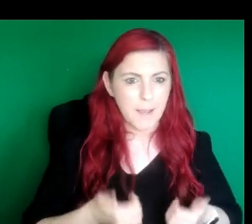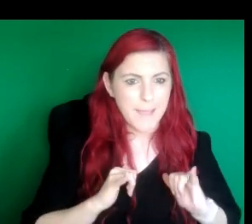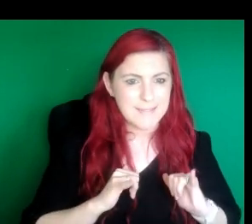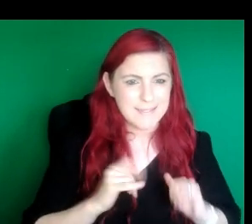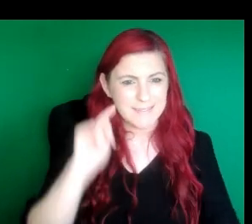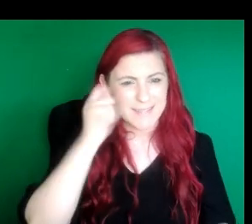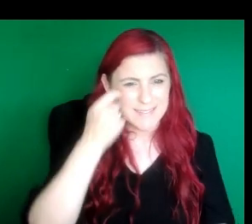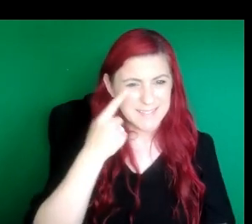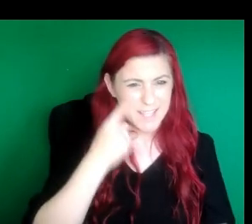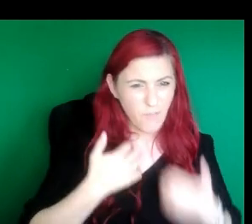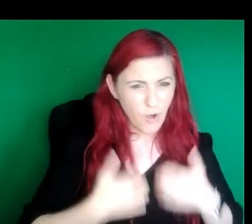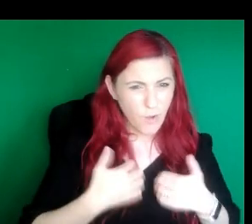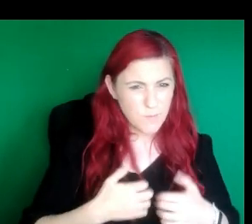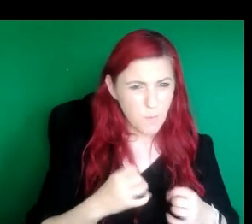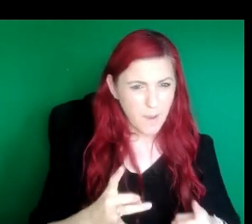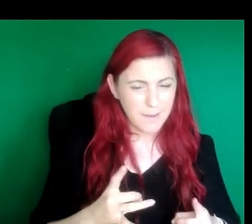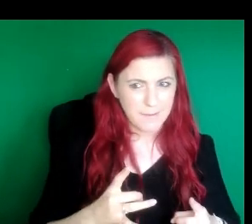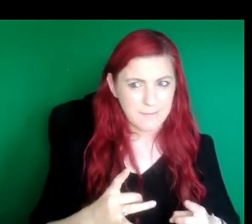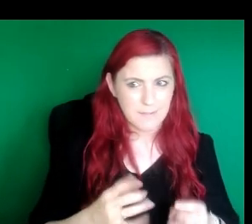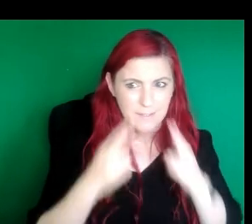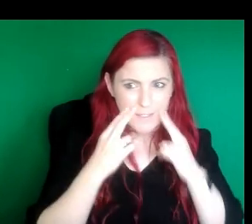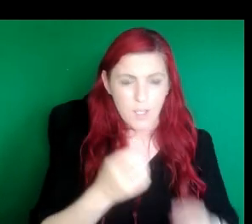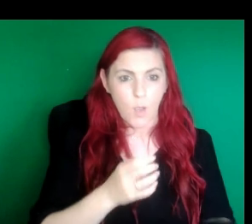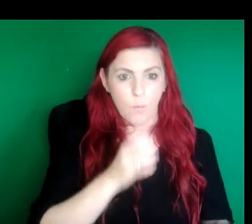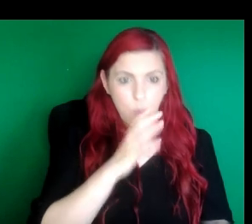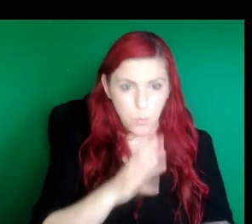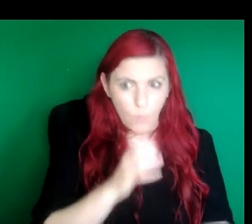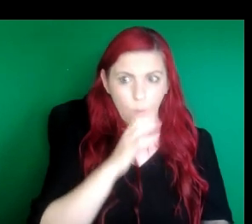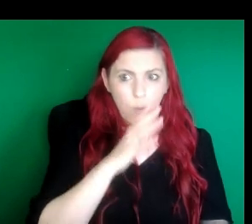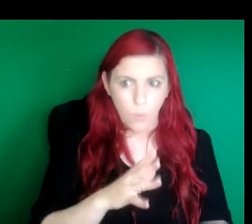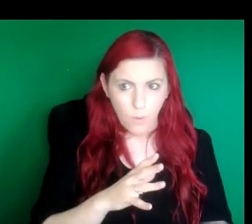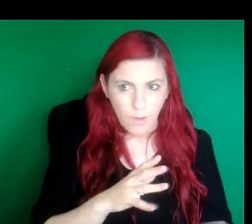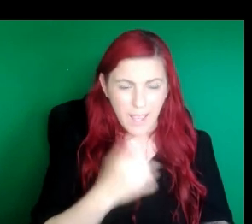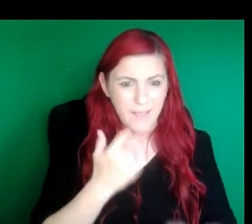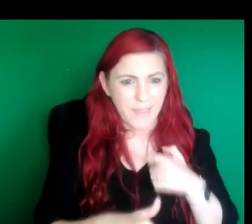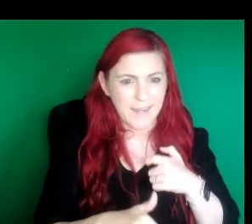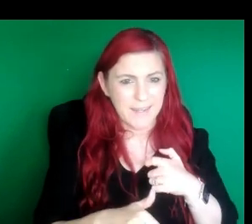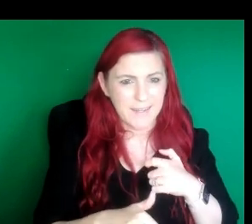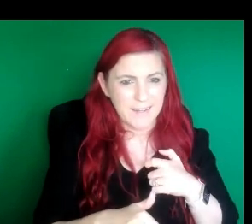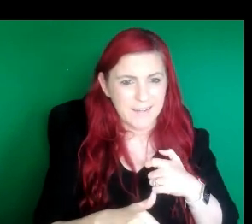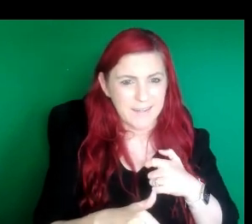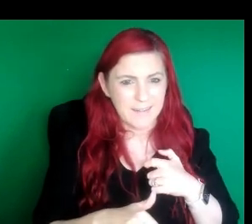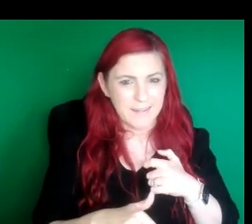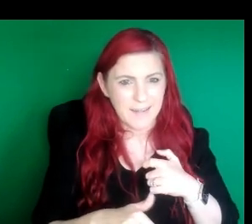see, her lung function. So she was going to have to be breathing at the interpreter, who then has to repeat that back to the person over the phone,